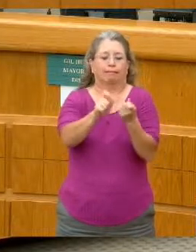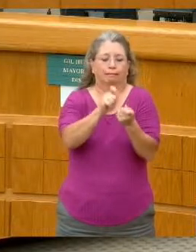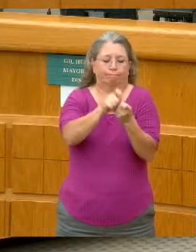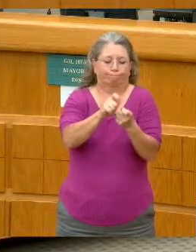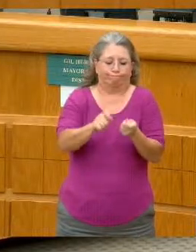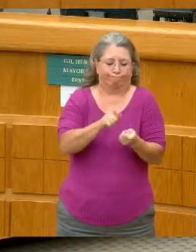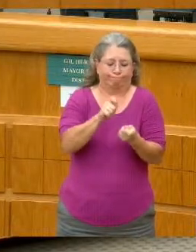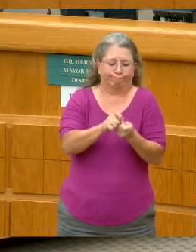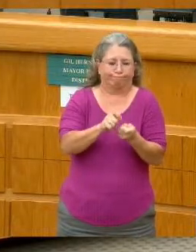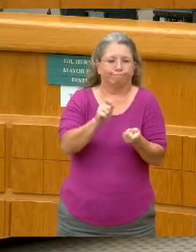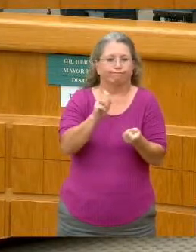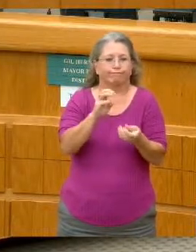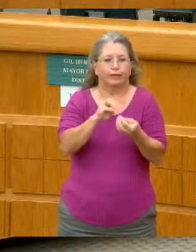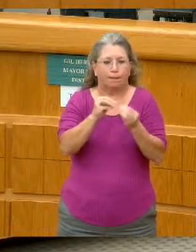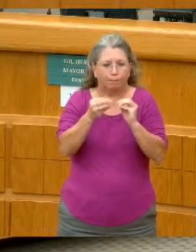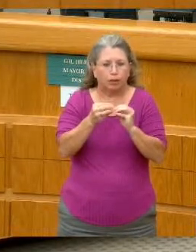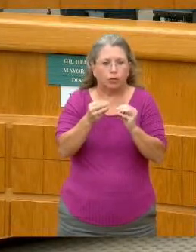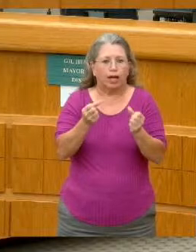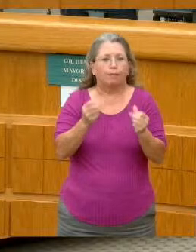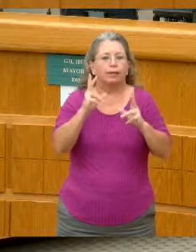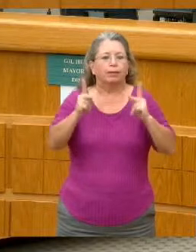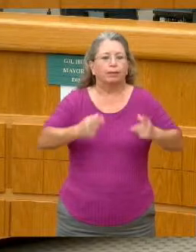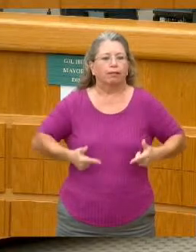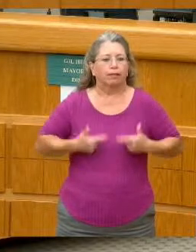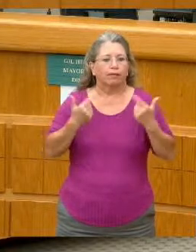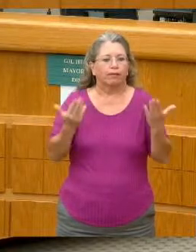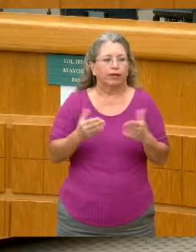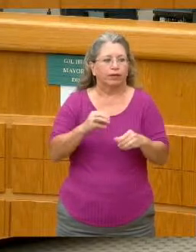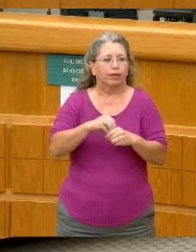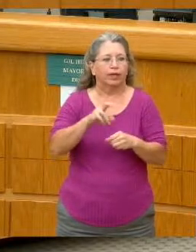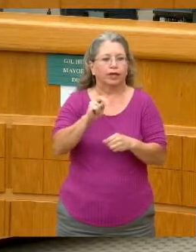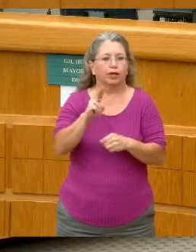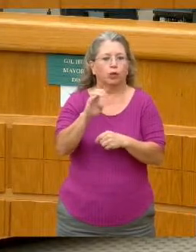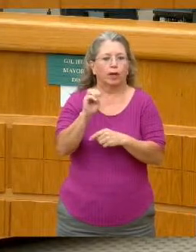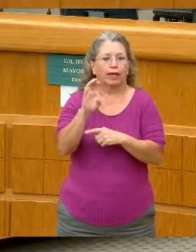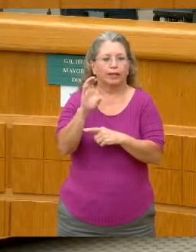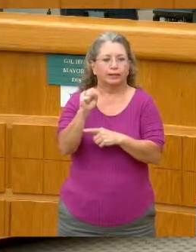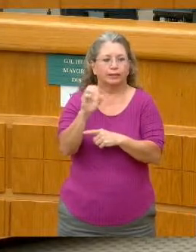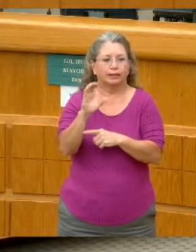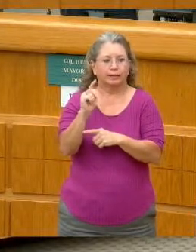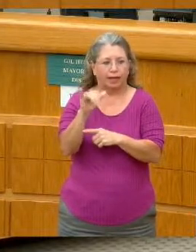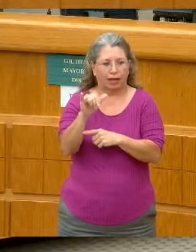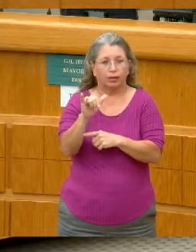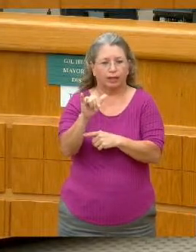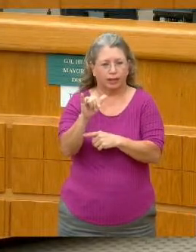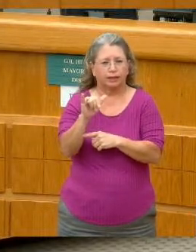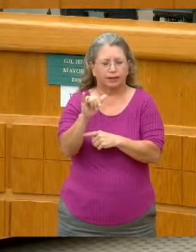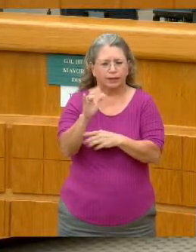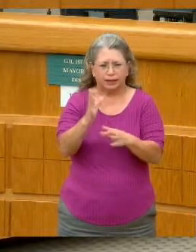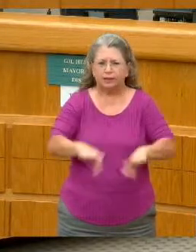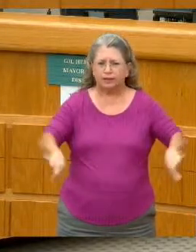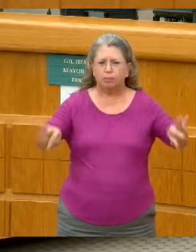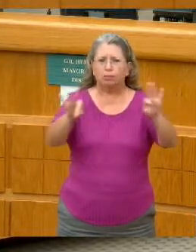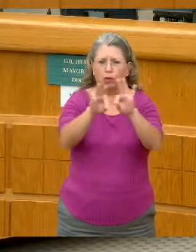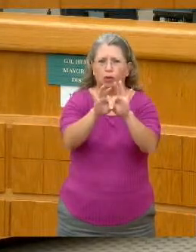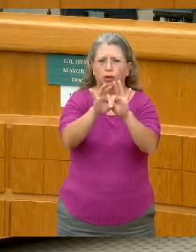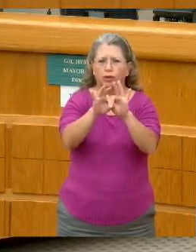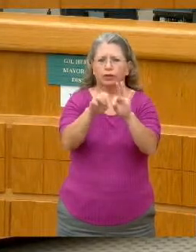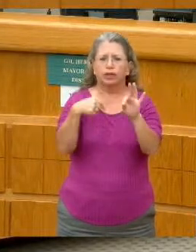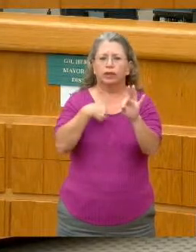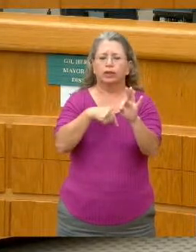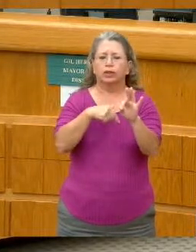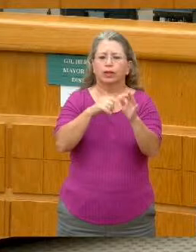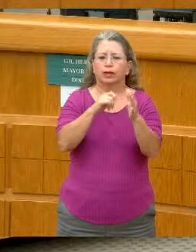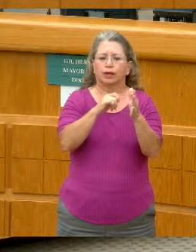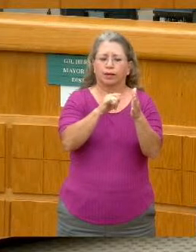because that is extremely important. And they're, you know, if they're going to go through the end of September, and then I